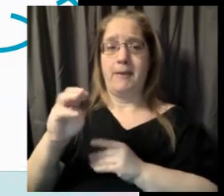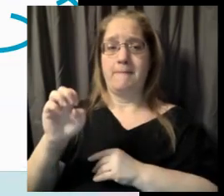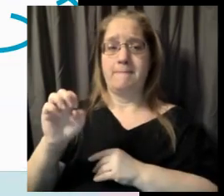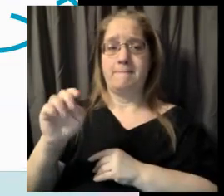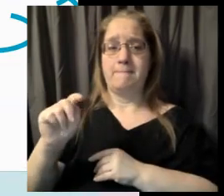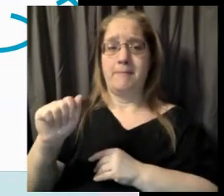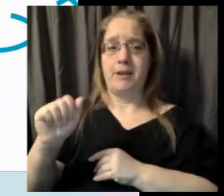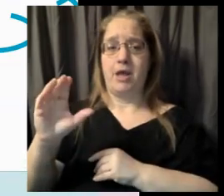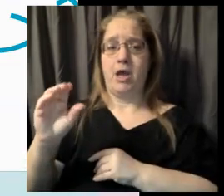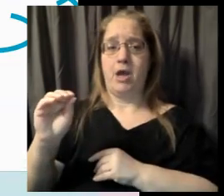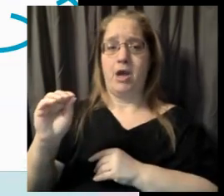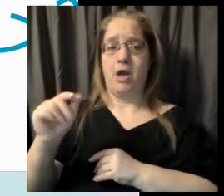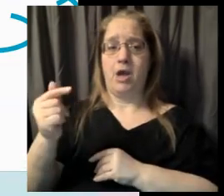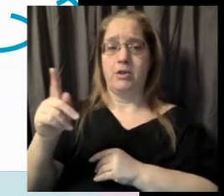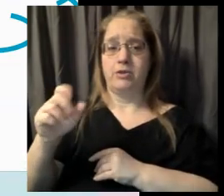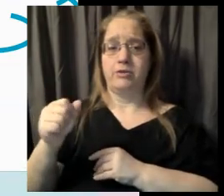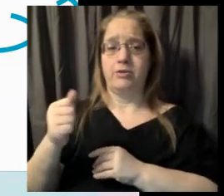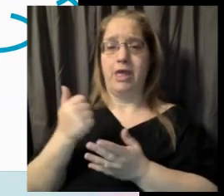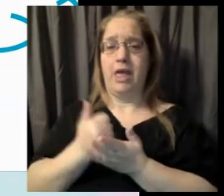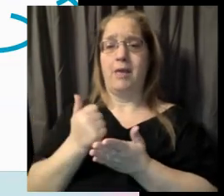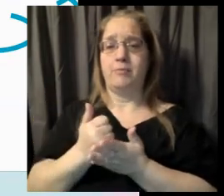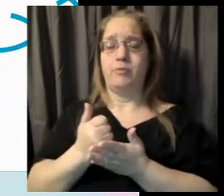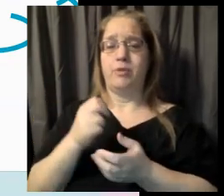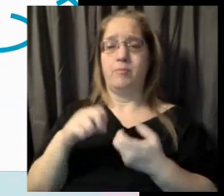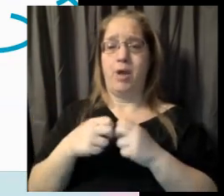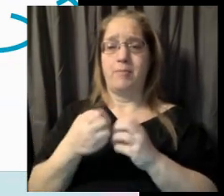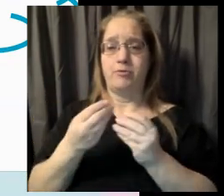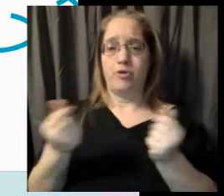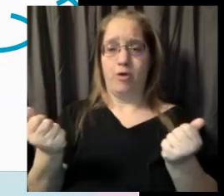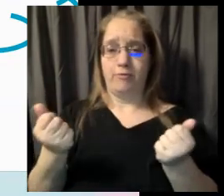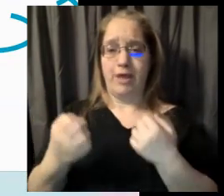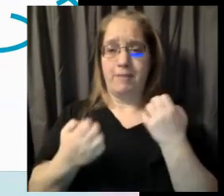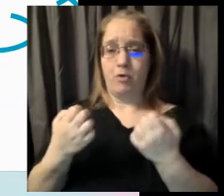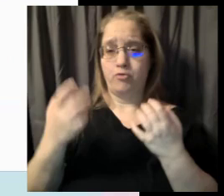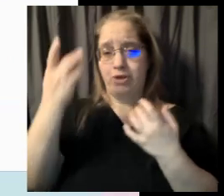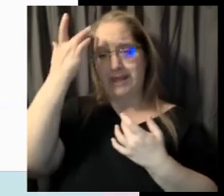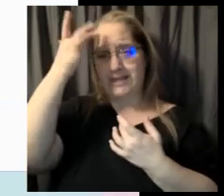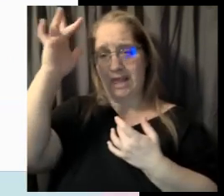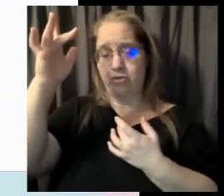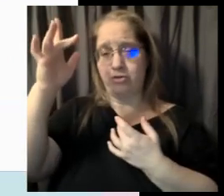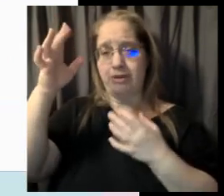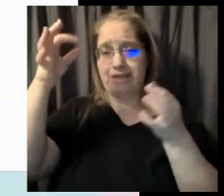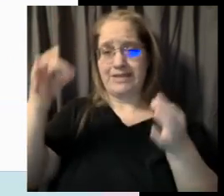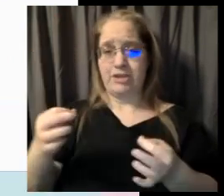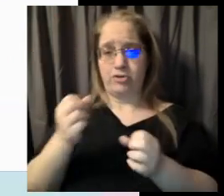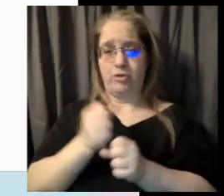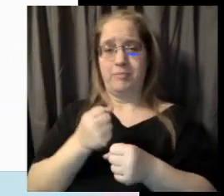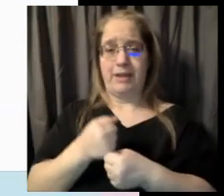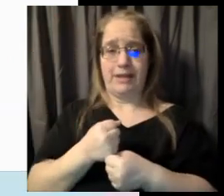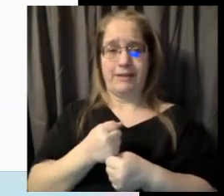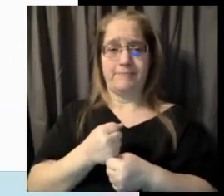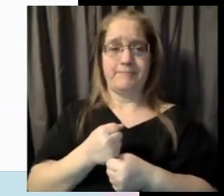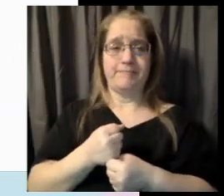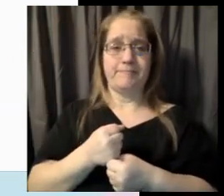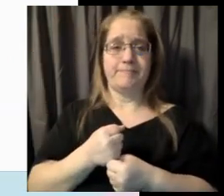problem solving, it supports emotional intelligence and decision making. So, let's look at some